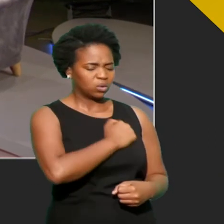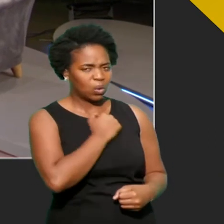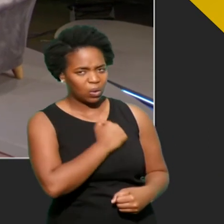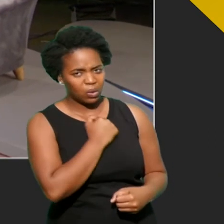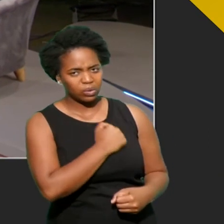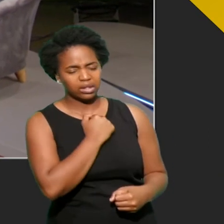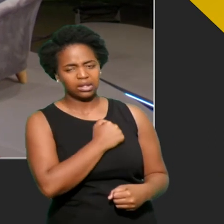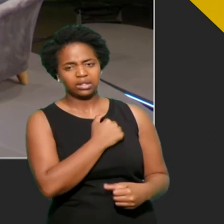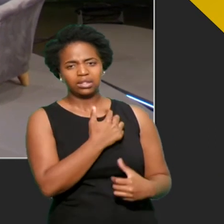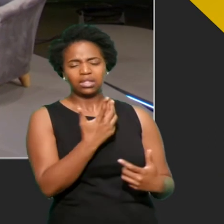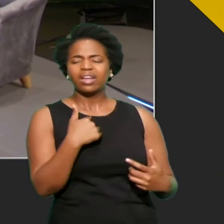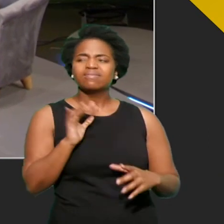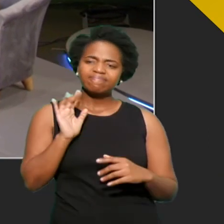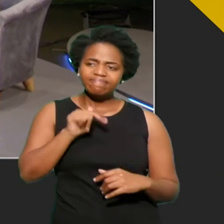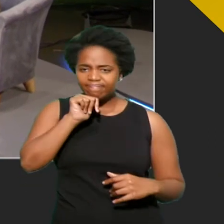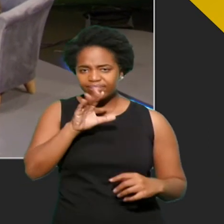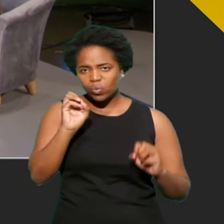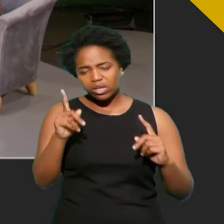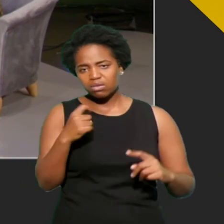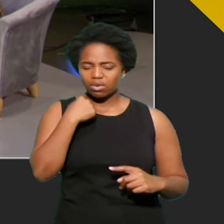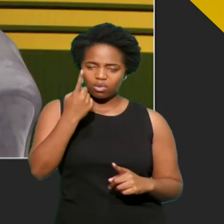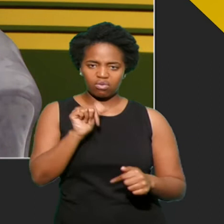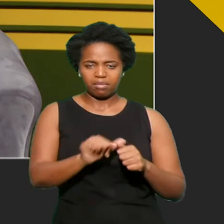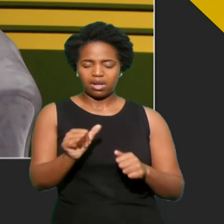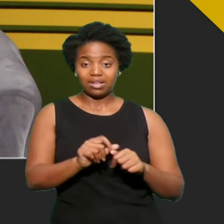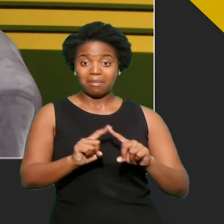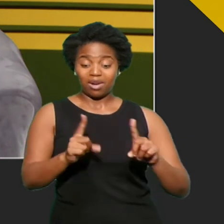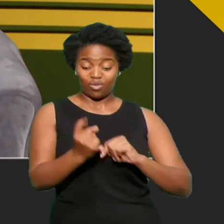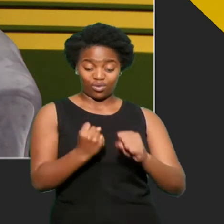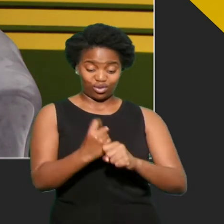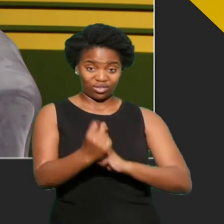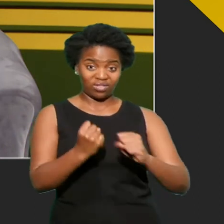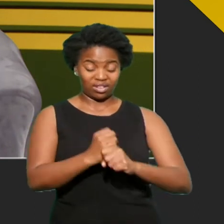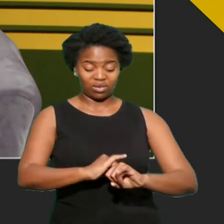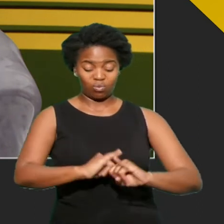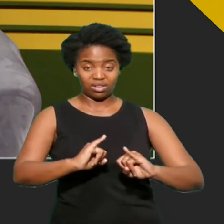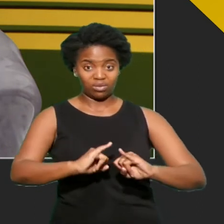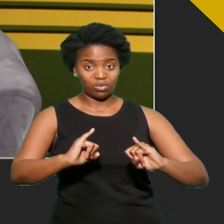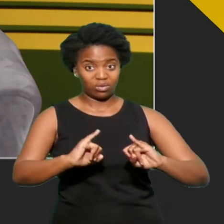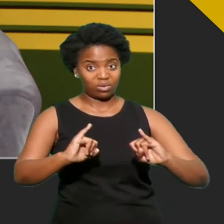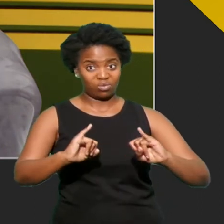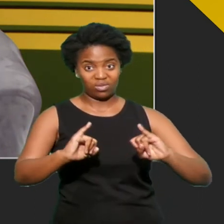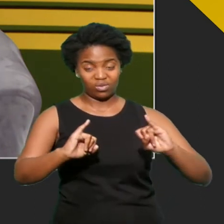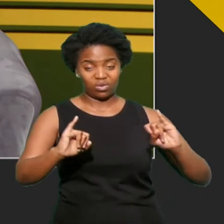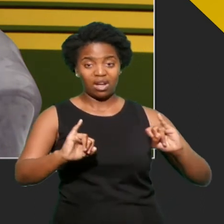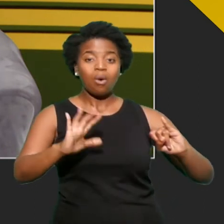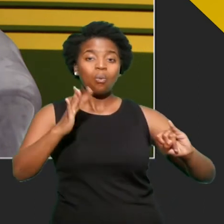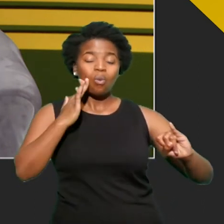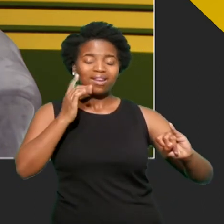and then you think, okay, tomorrow would get better. Yeah. And it carried on and on and